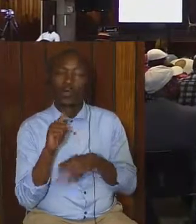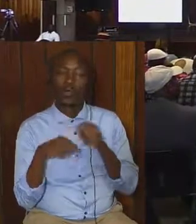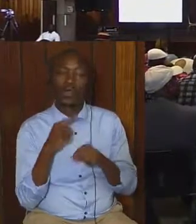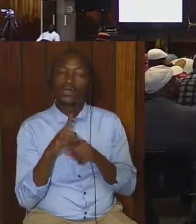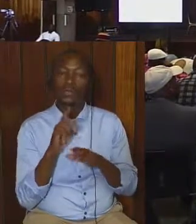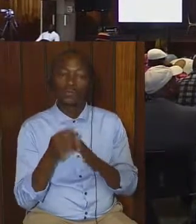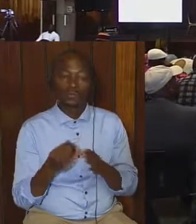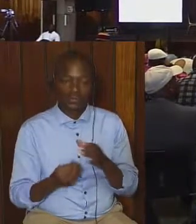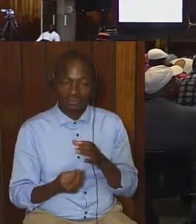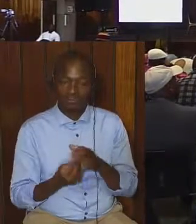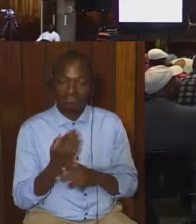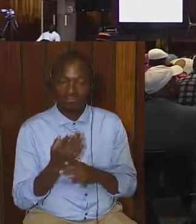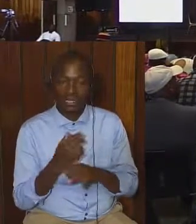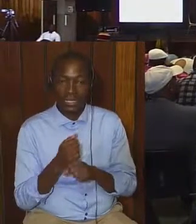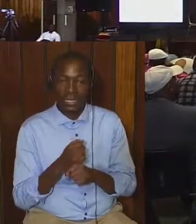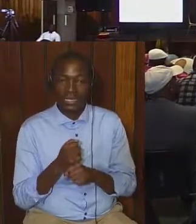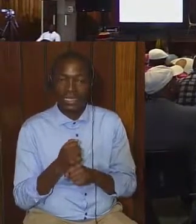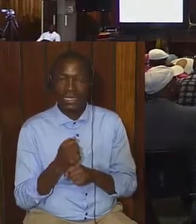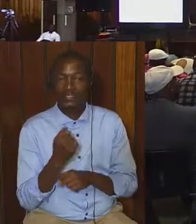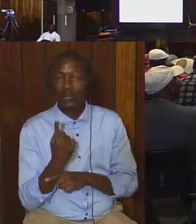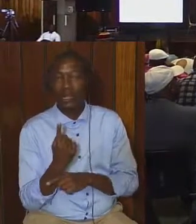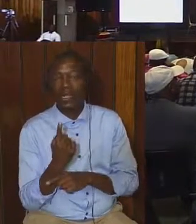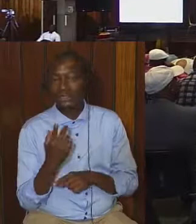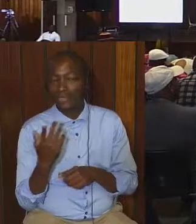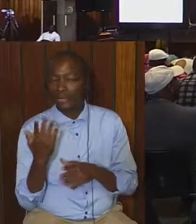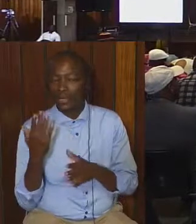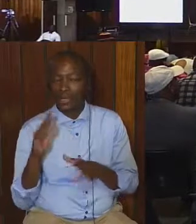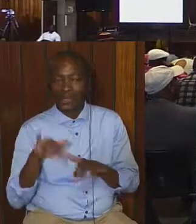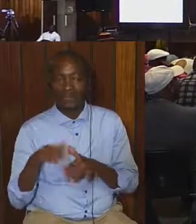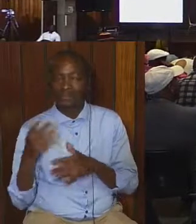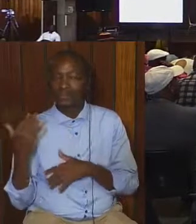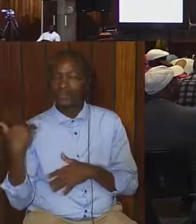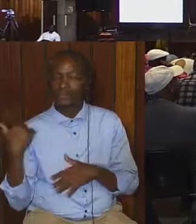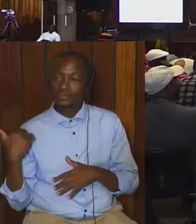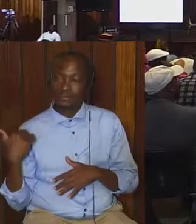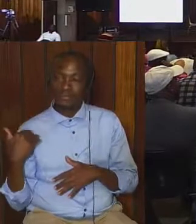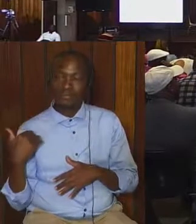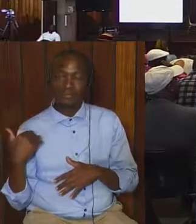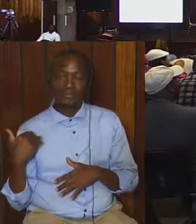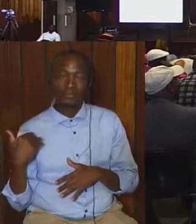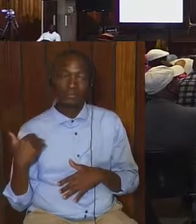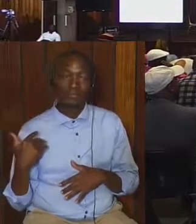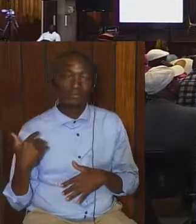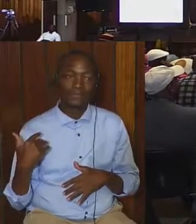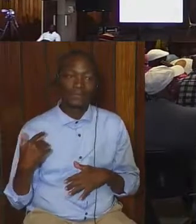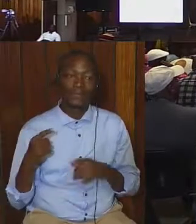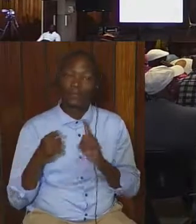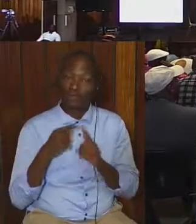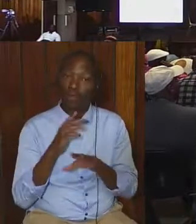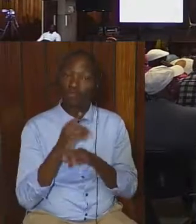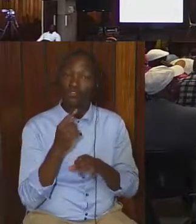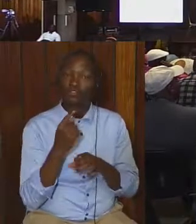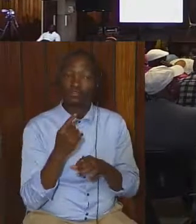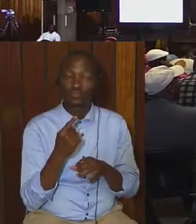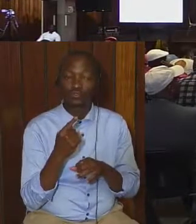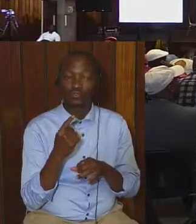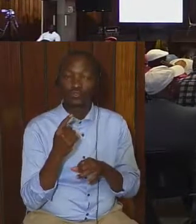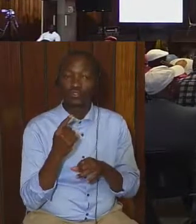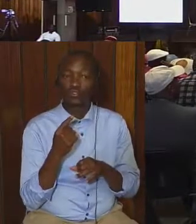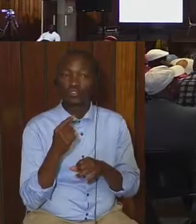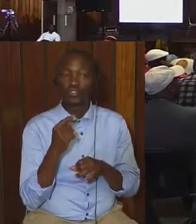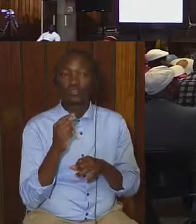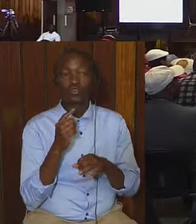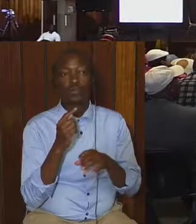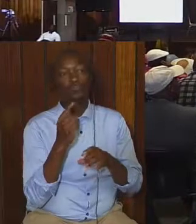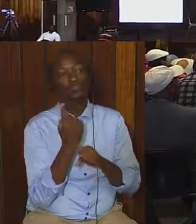1? Nithini ngathi you are left behind. Hence near to Johannesburg niza already nama